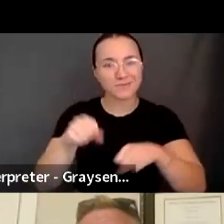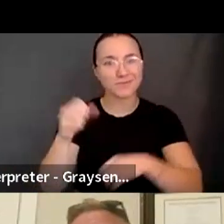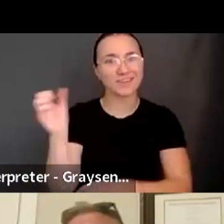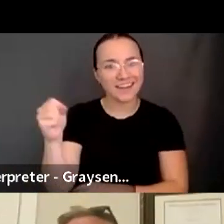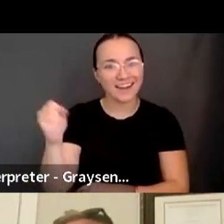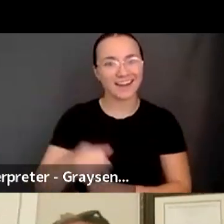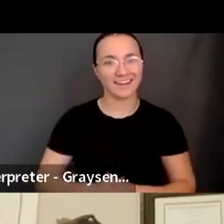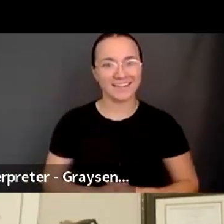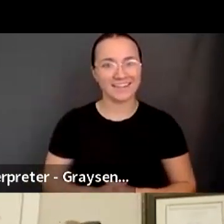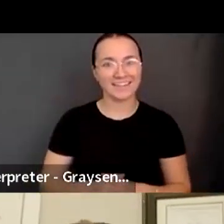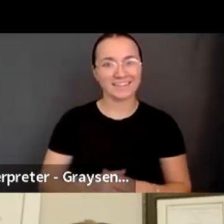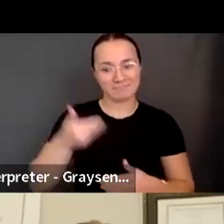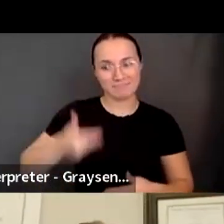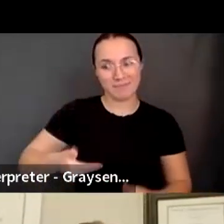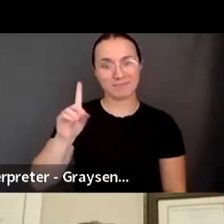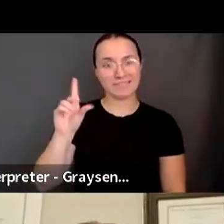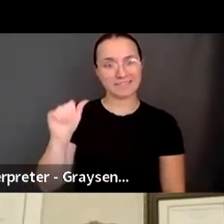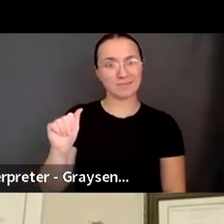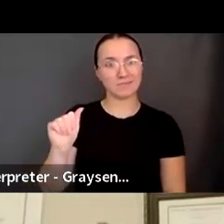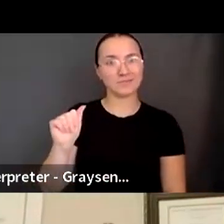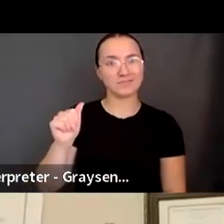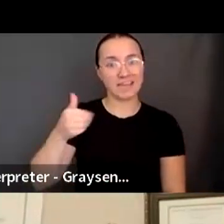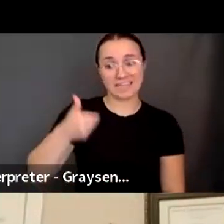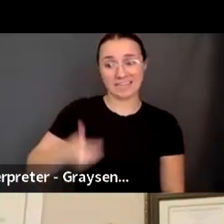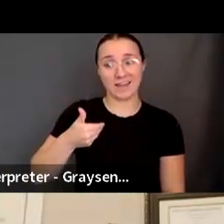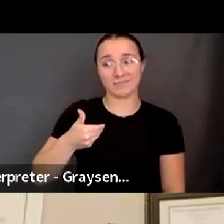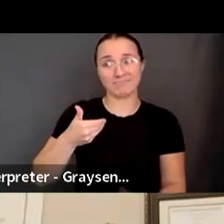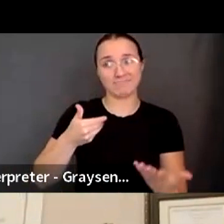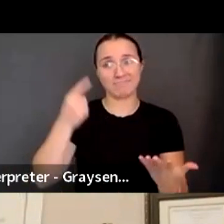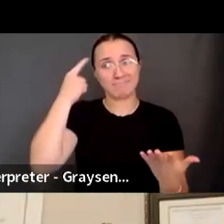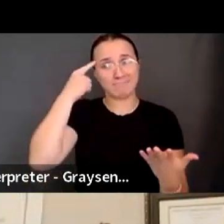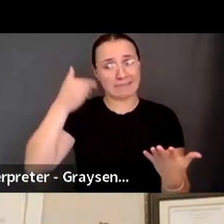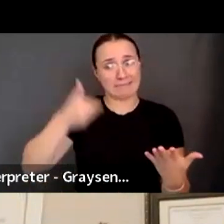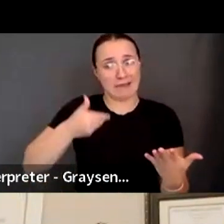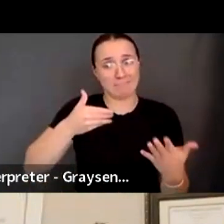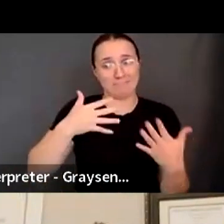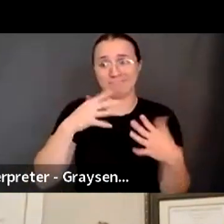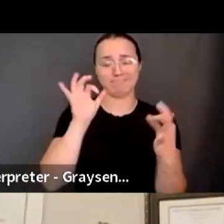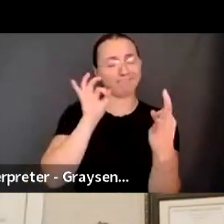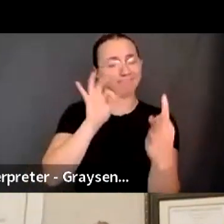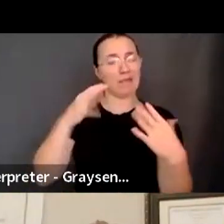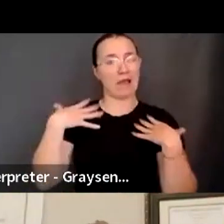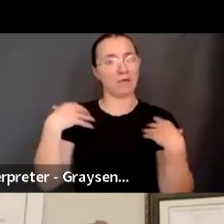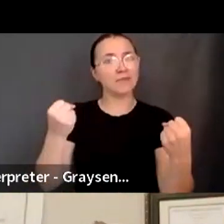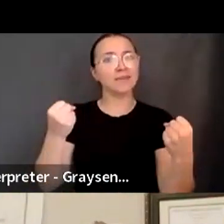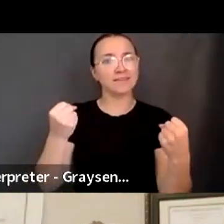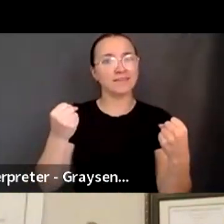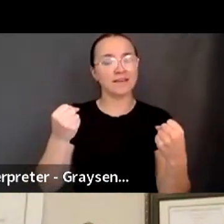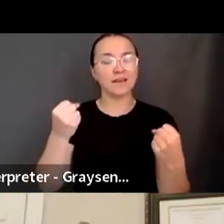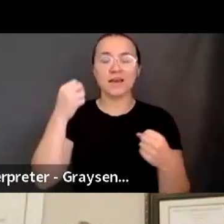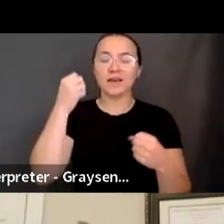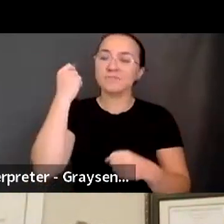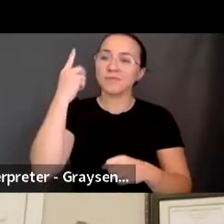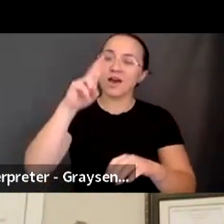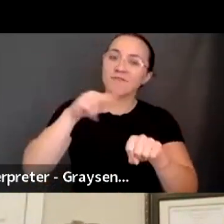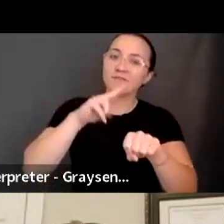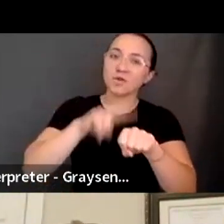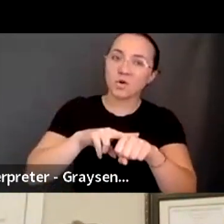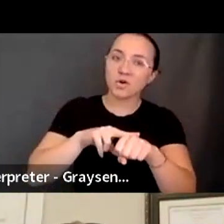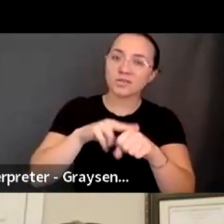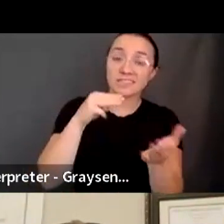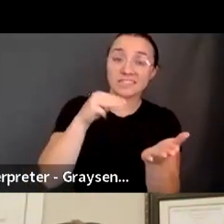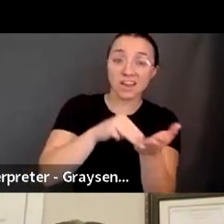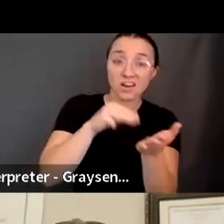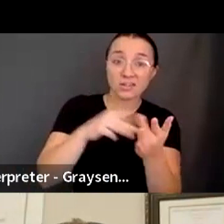know, I'm disabled and I consider myself perfectly healthy. But of course, this is not how doctors tend to think of